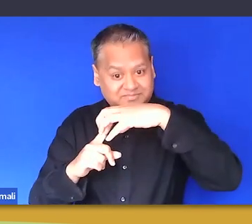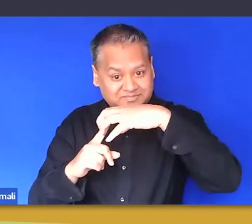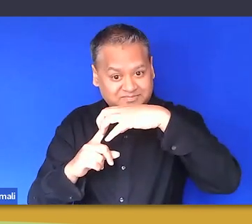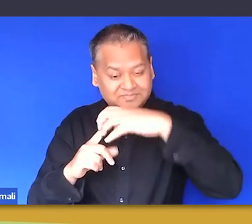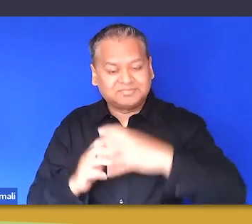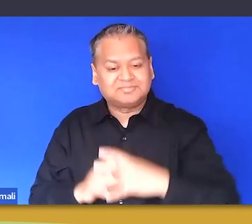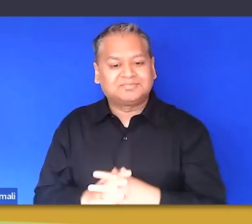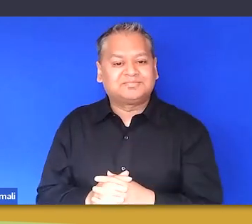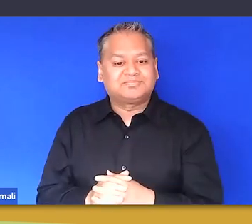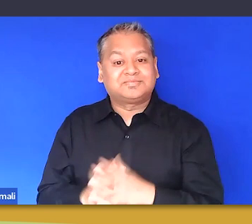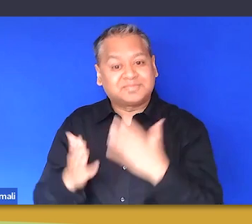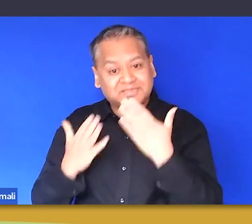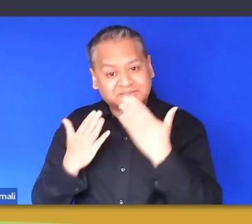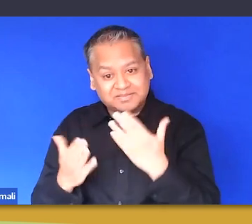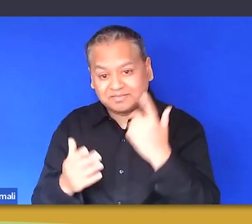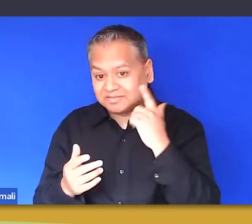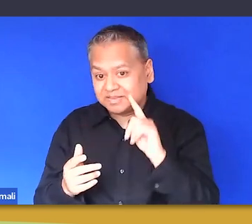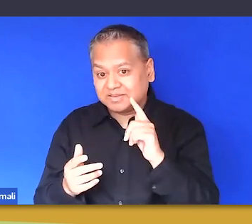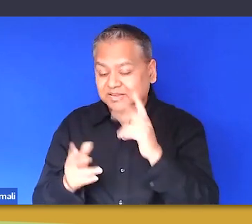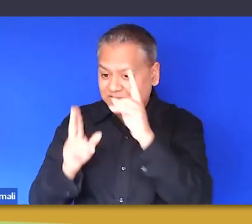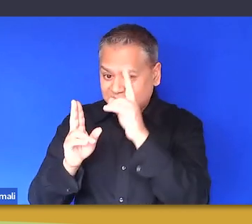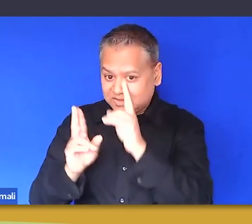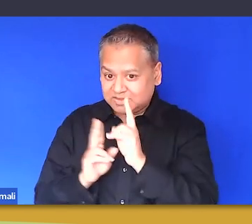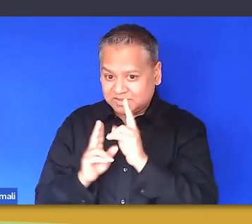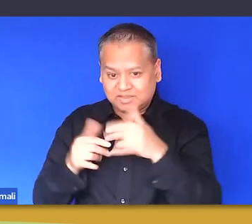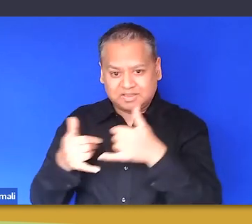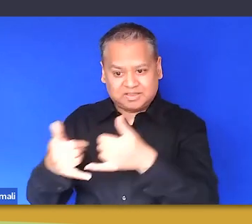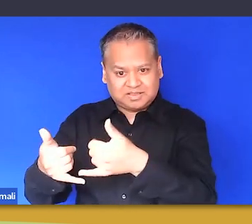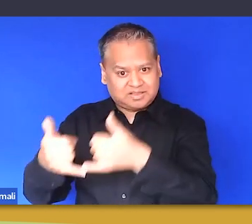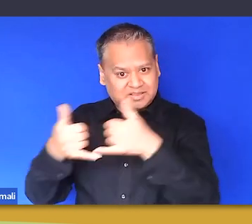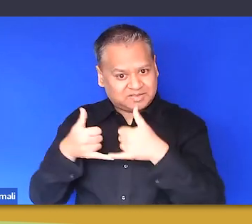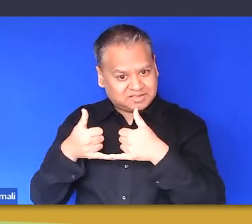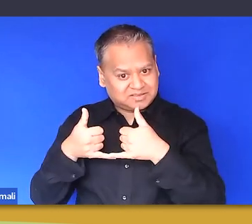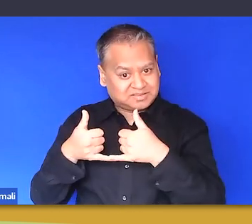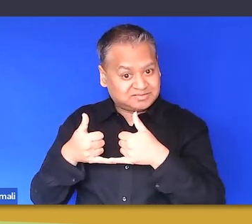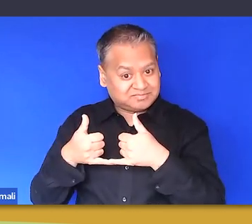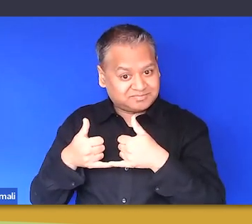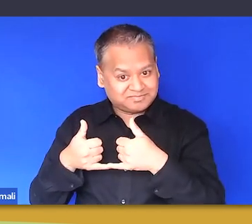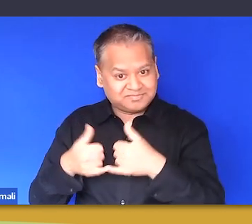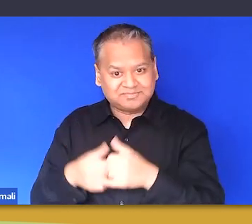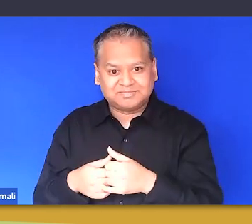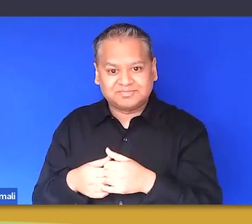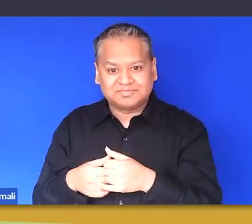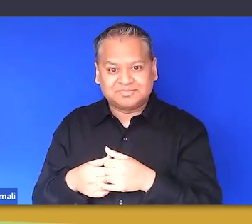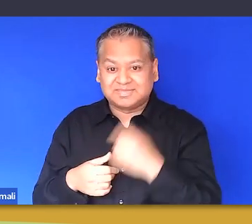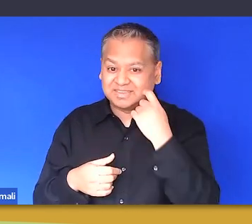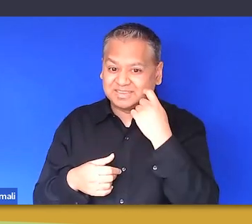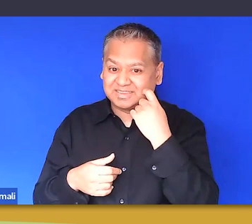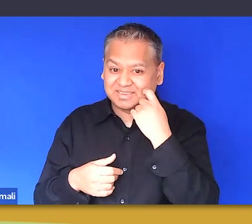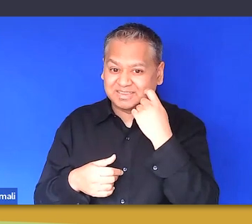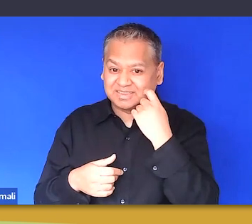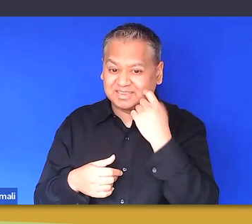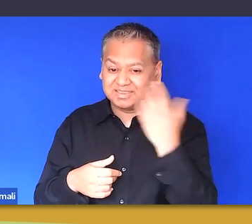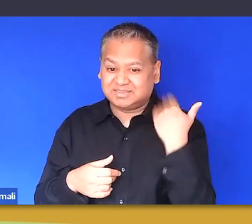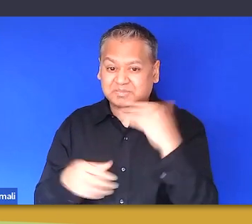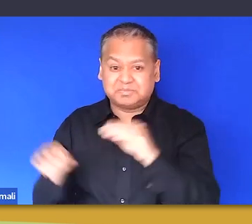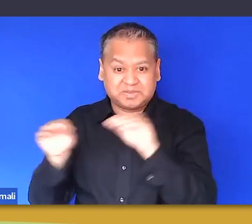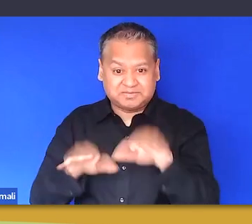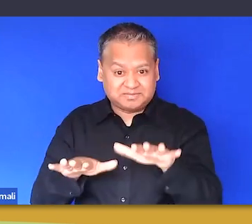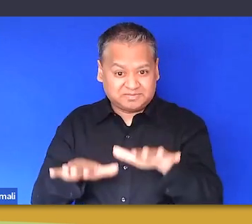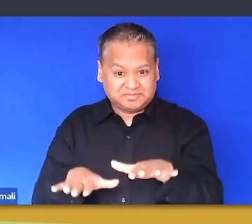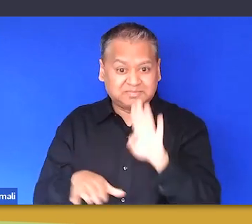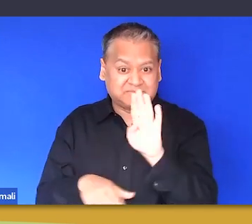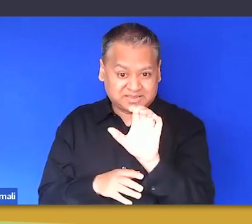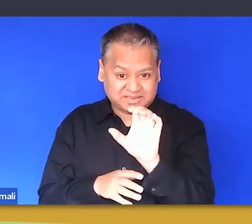Award. I founded Black Physicians of British Columbia during my first year in the province after experiencing how